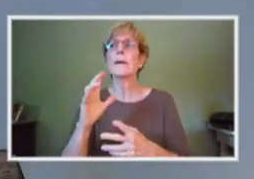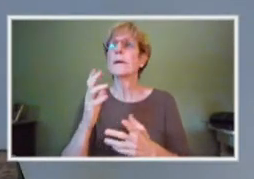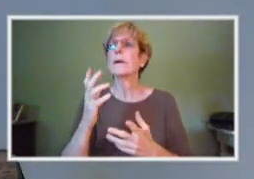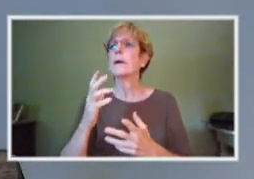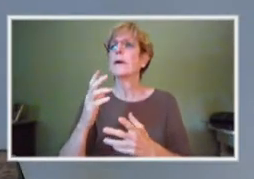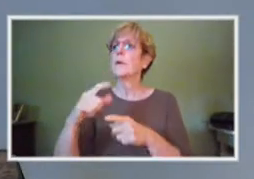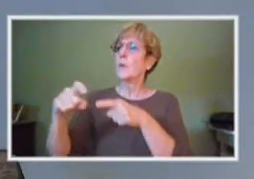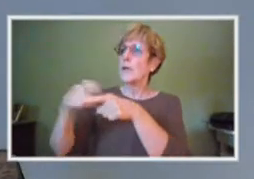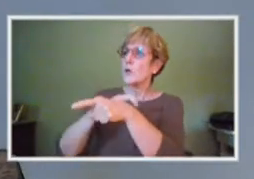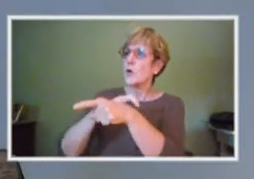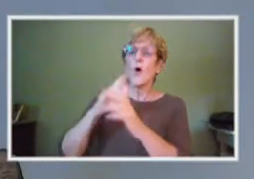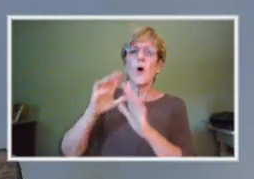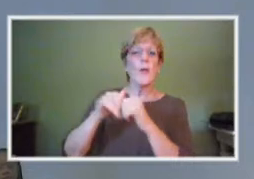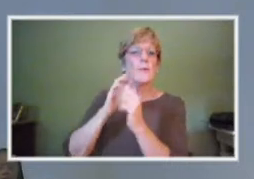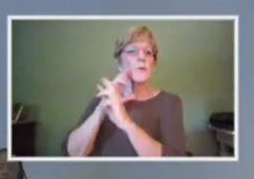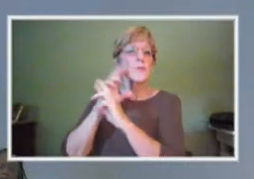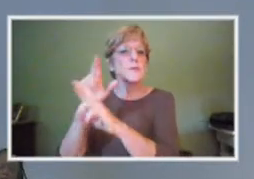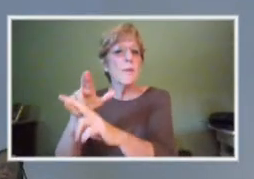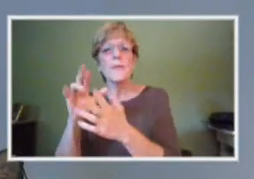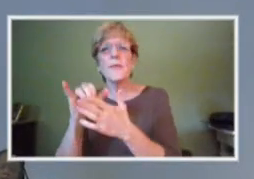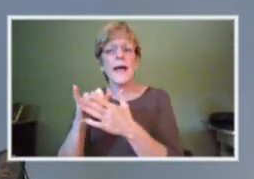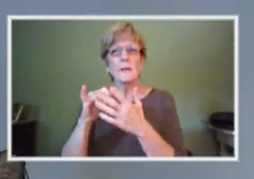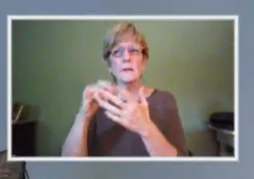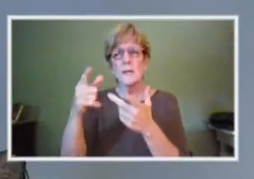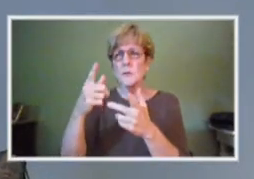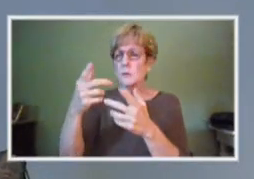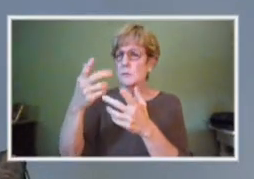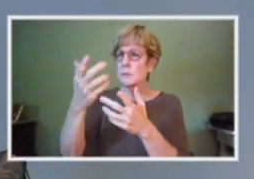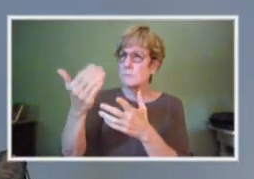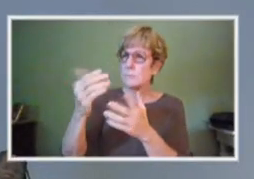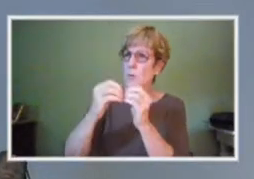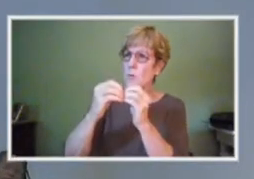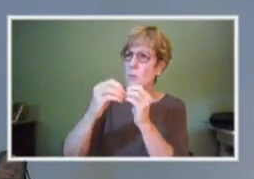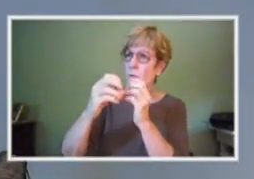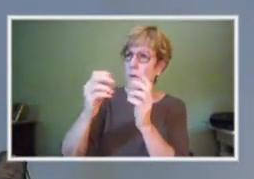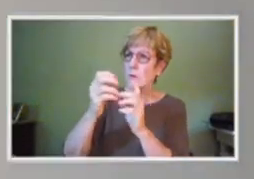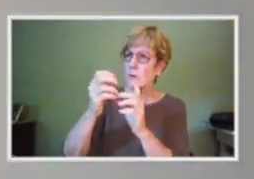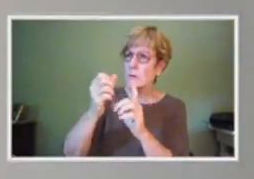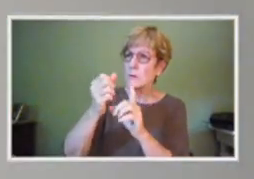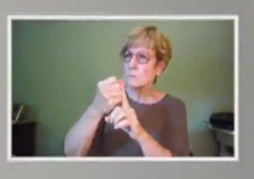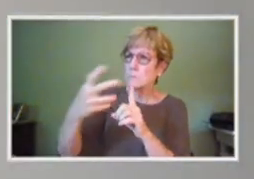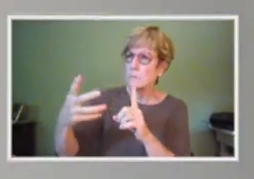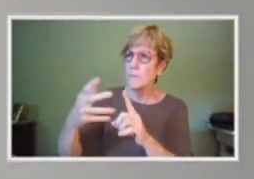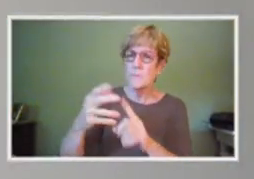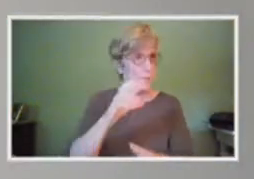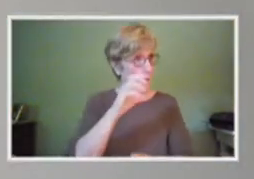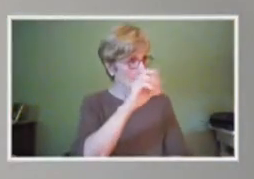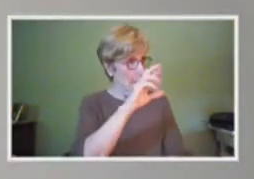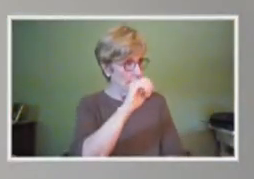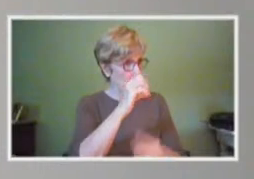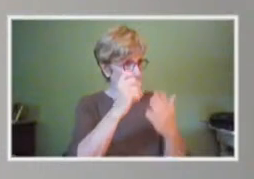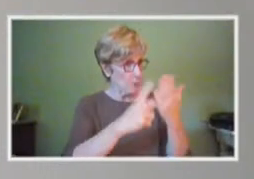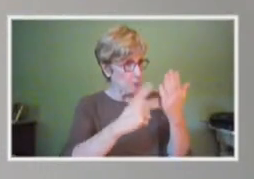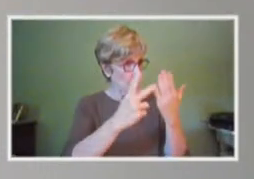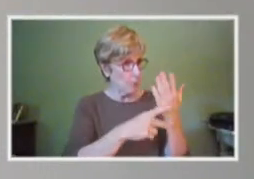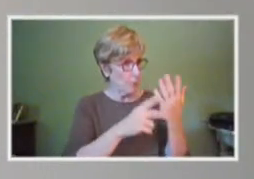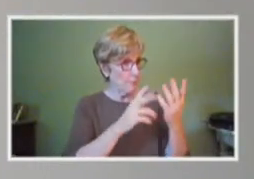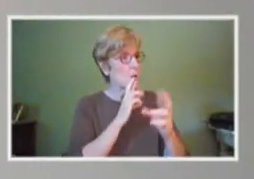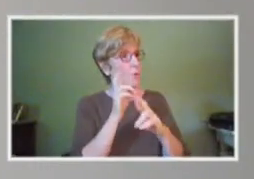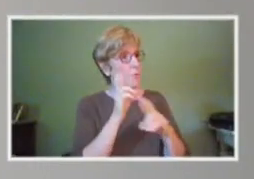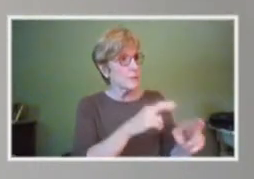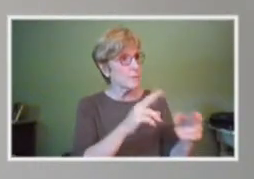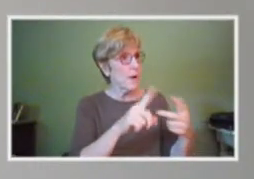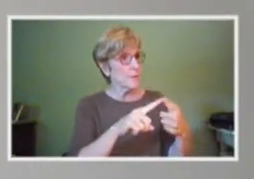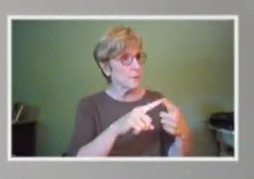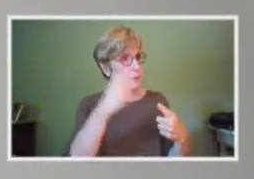call or something like that? Can you elaborate a little bit on that? Yeah, are you referring to the CARES program, the response to mental health, the low